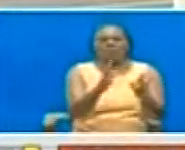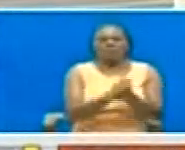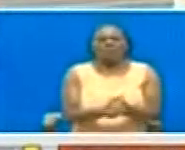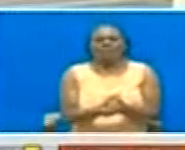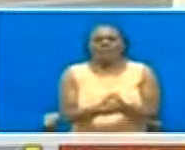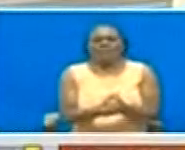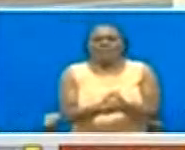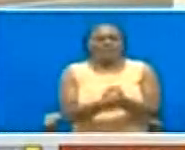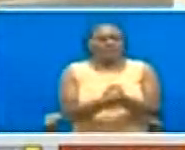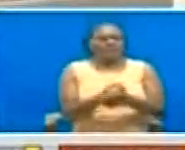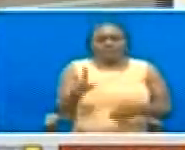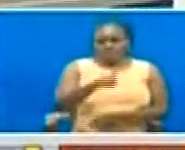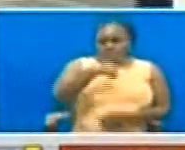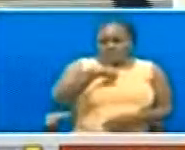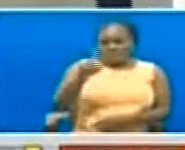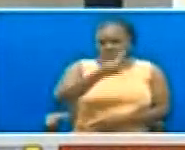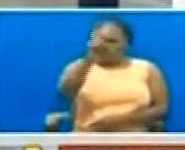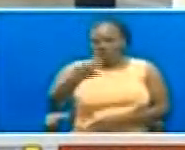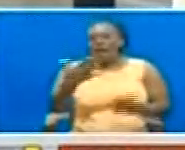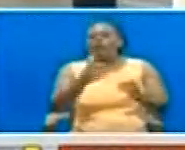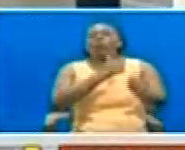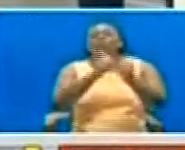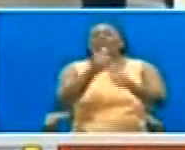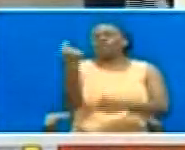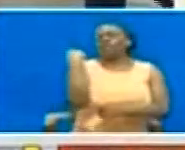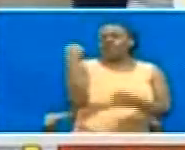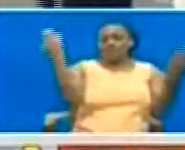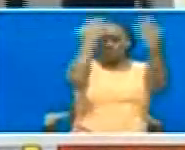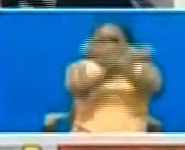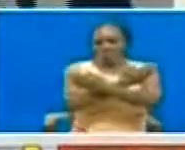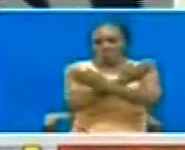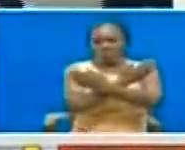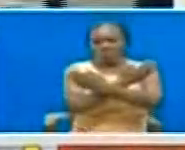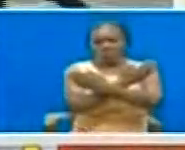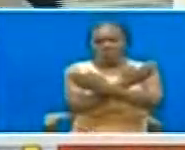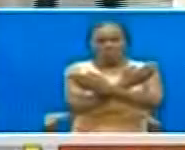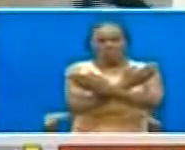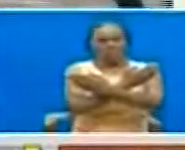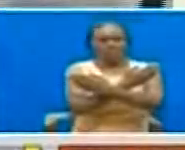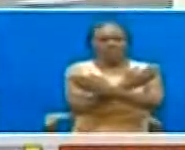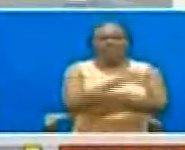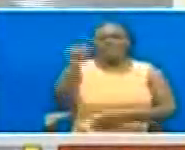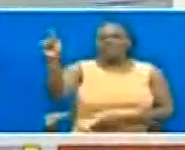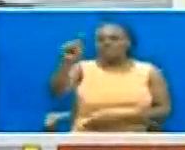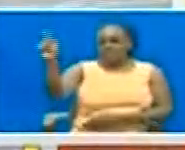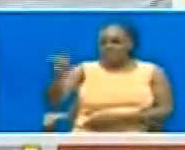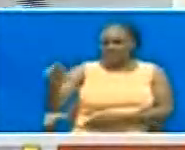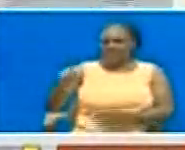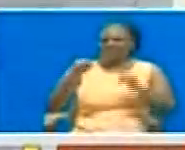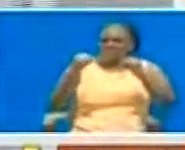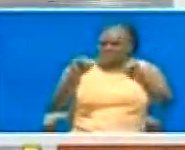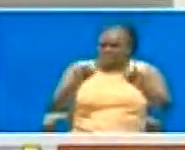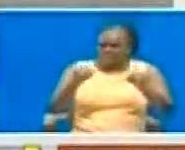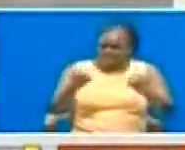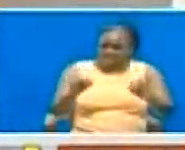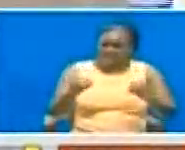53-44. Msilale, I'm asking Jose how the competition was, especially last night. Well, you know, Zitek Titans and the Strathmore